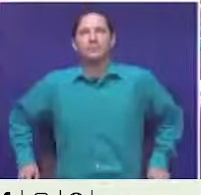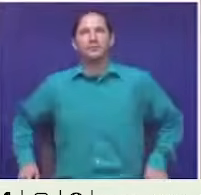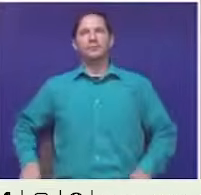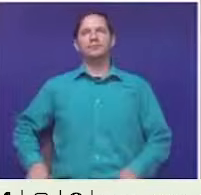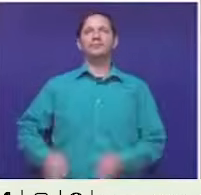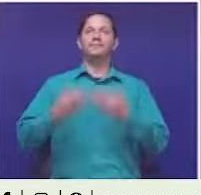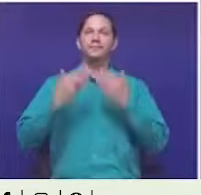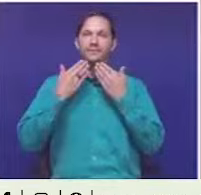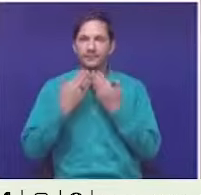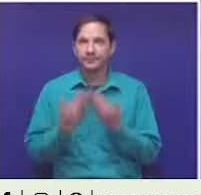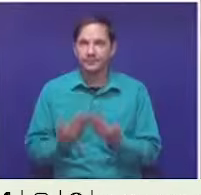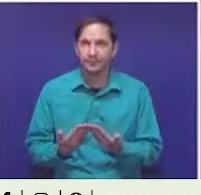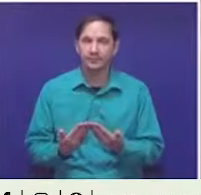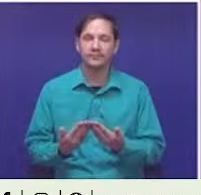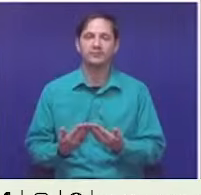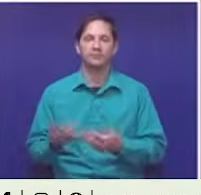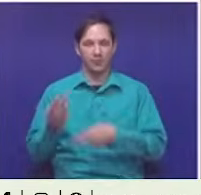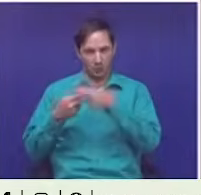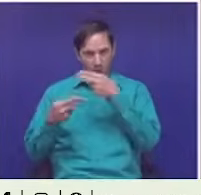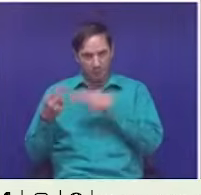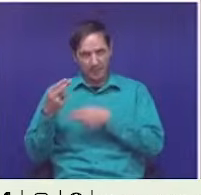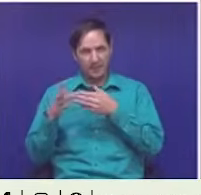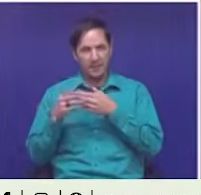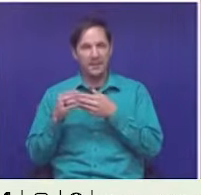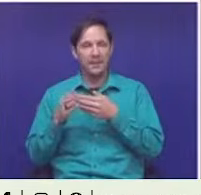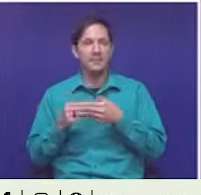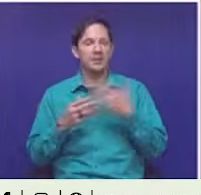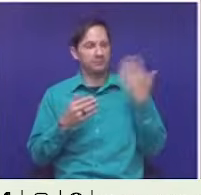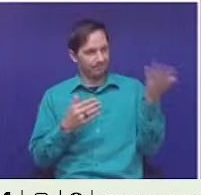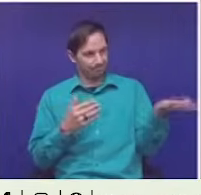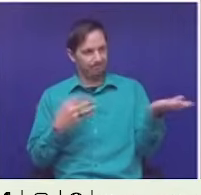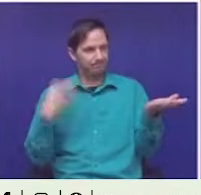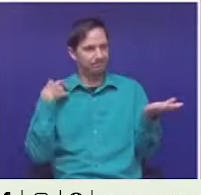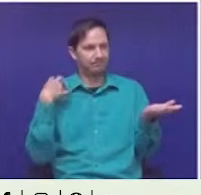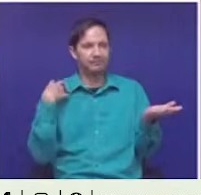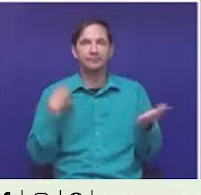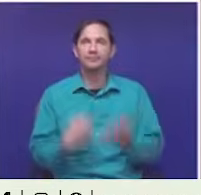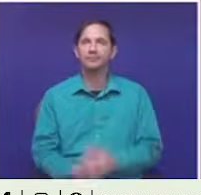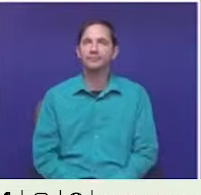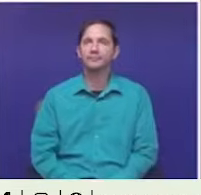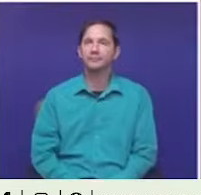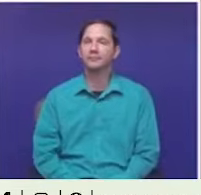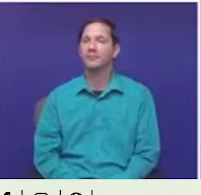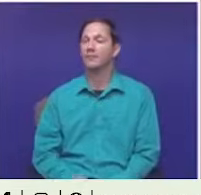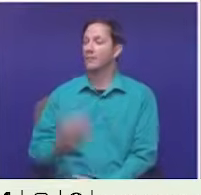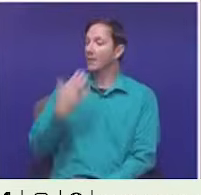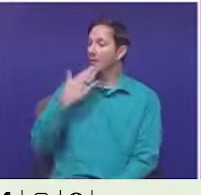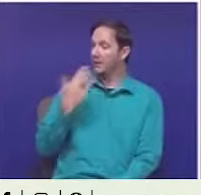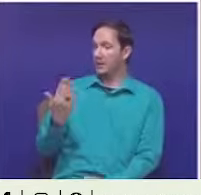Thank you very much, Honorable Ntwedi. Over to you, Minister. Thank you, Chair.